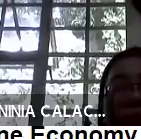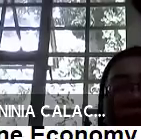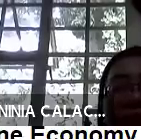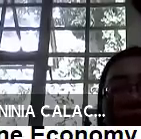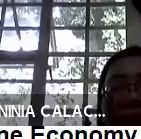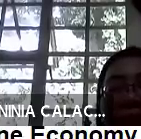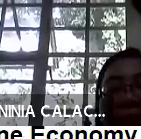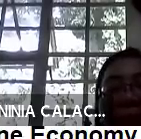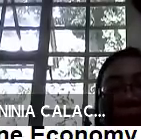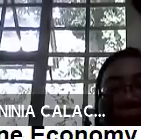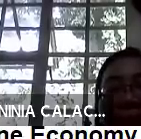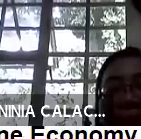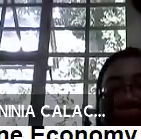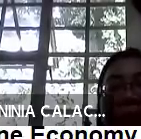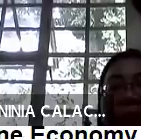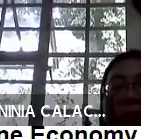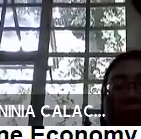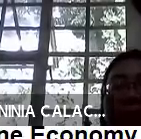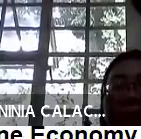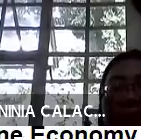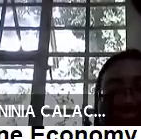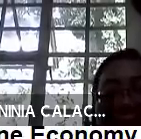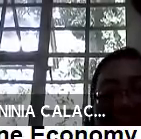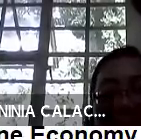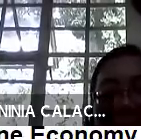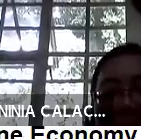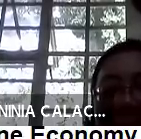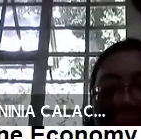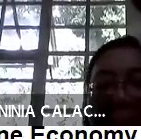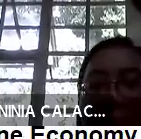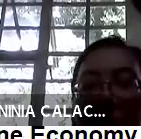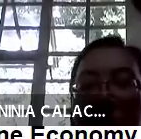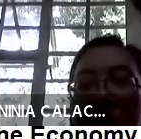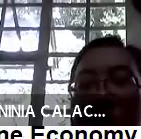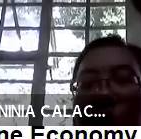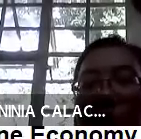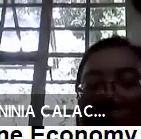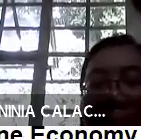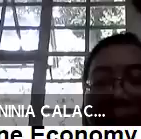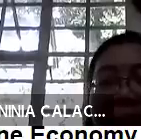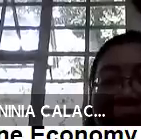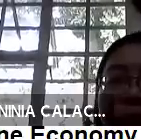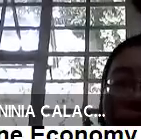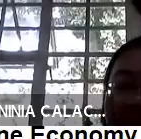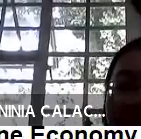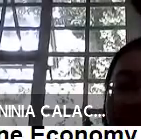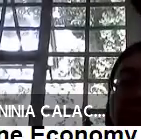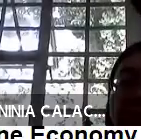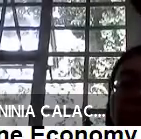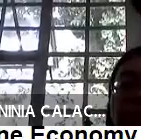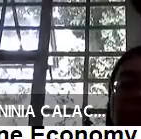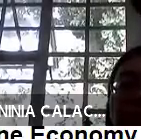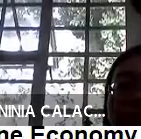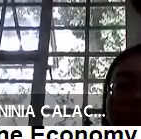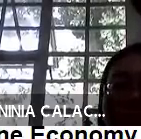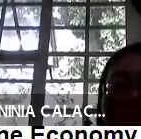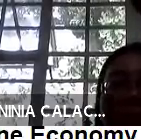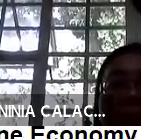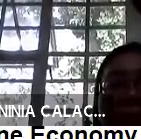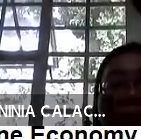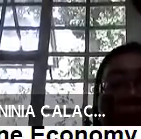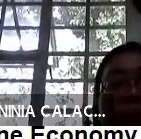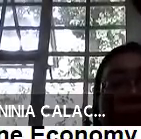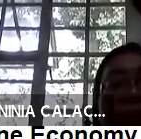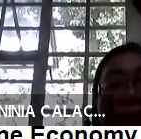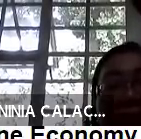Visayas, and we have not done that for Mindanao. We have facilitated also participations of Filipino teachers and students